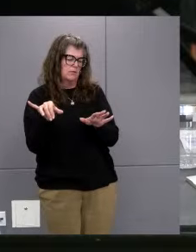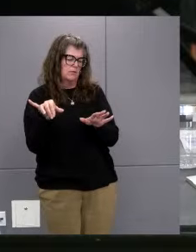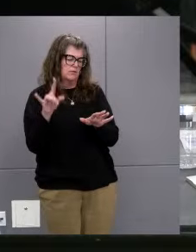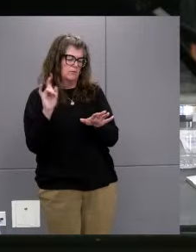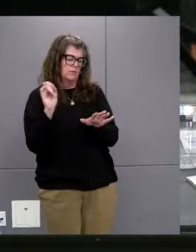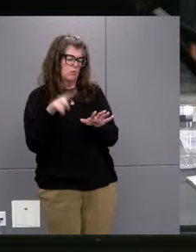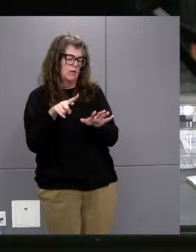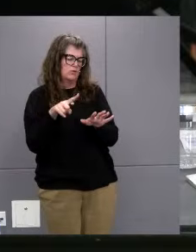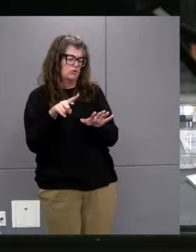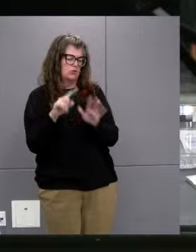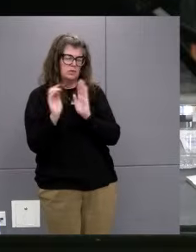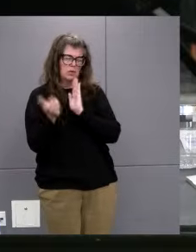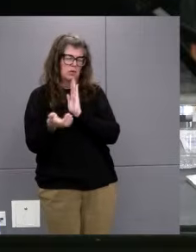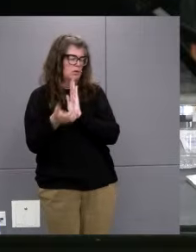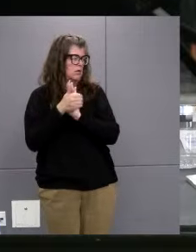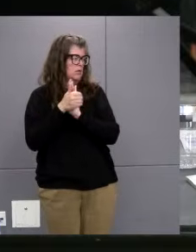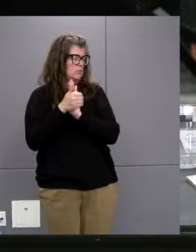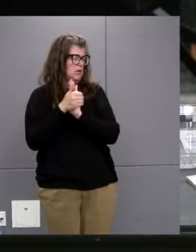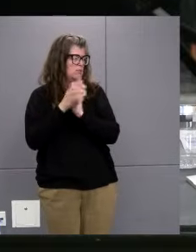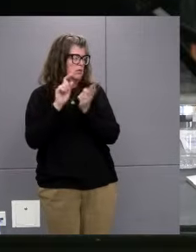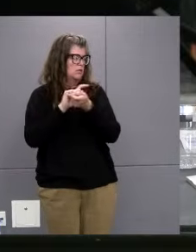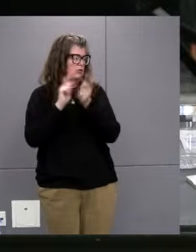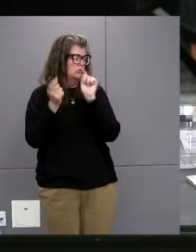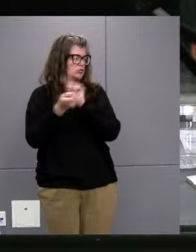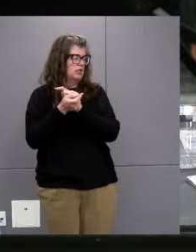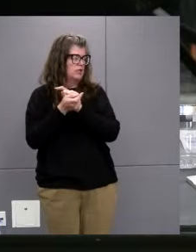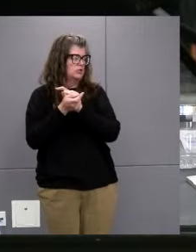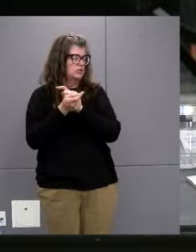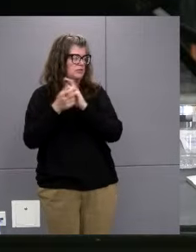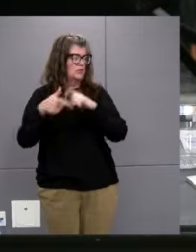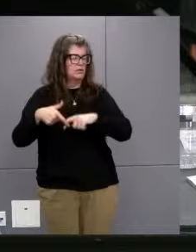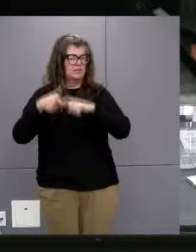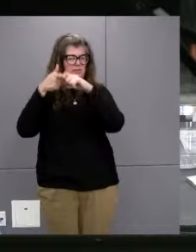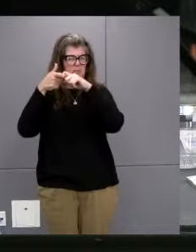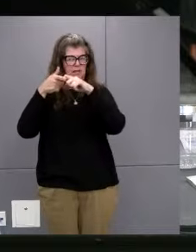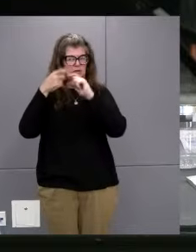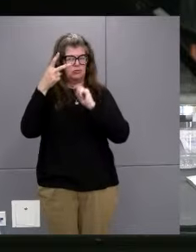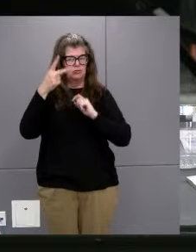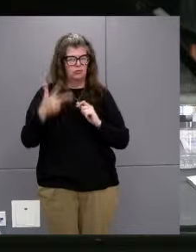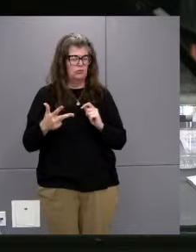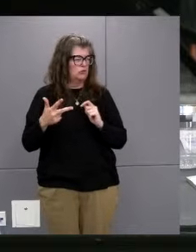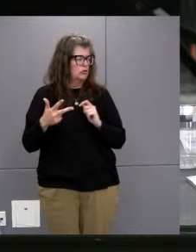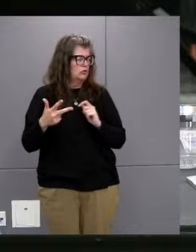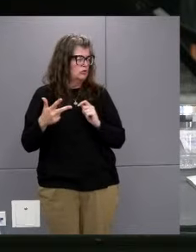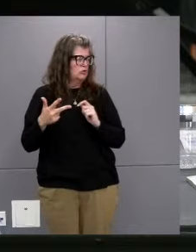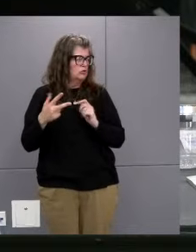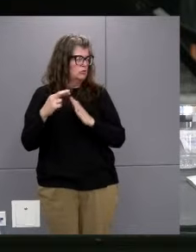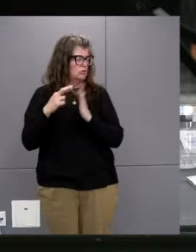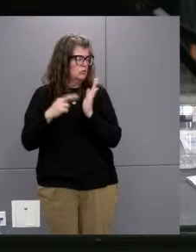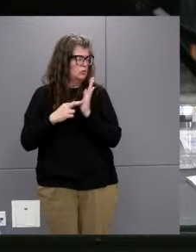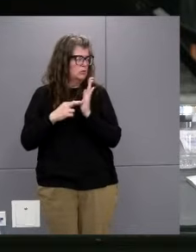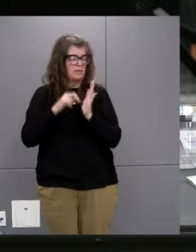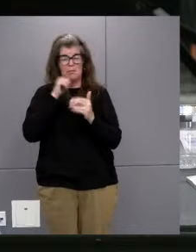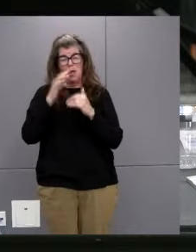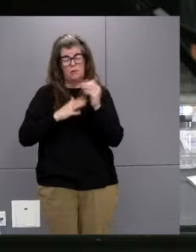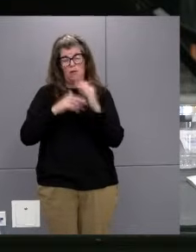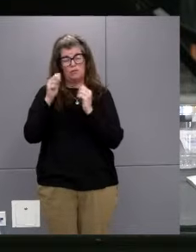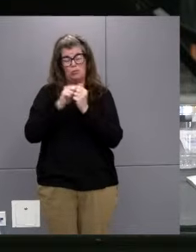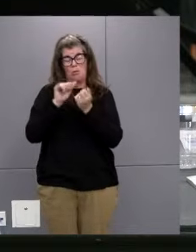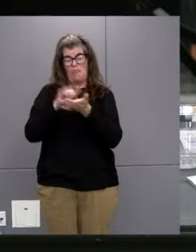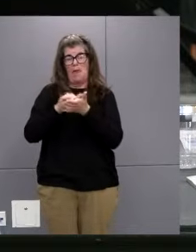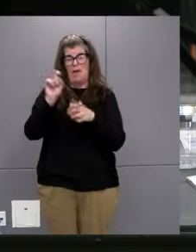the amendment also changes the threshold for suspending the rules. The 2/3 vote, I'm not comfortable with that. So I